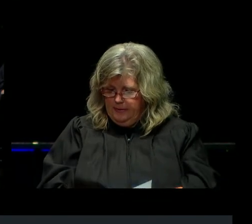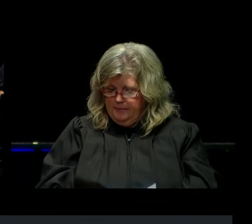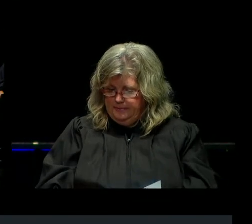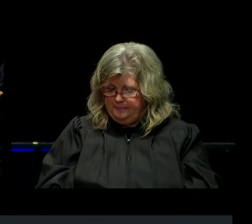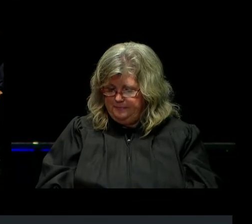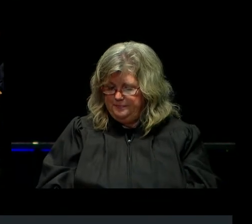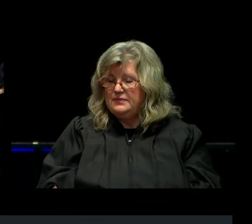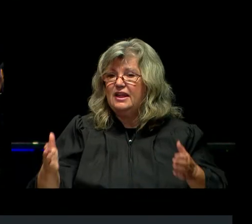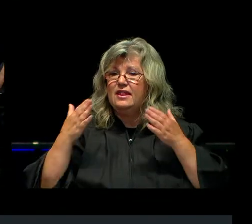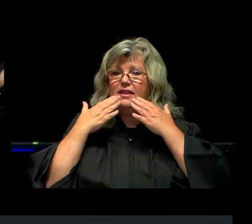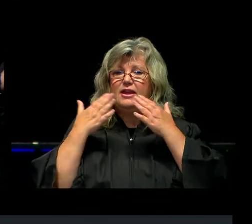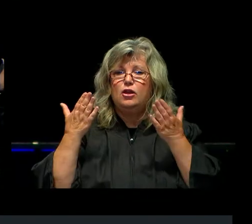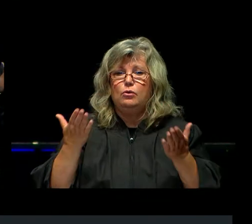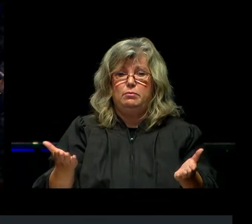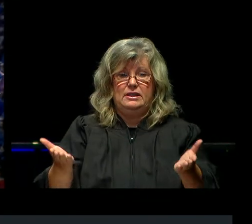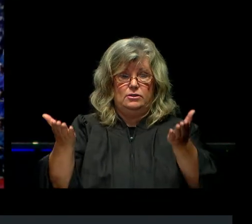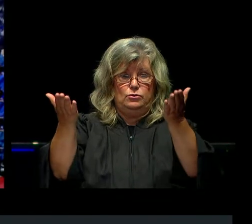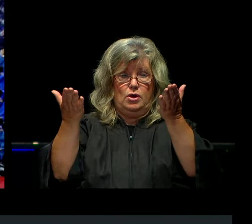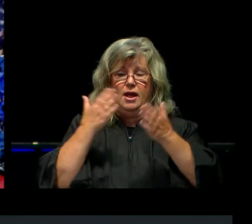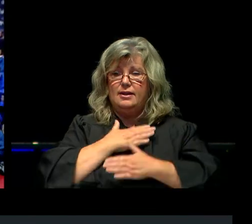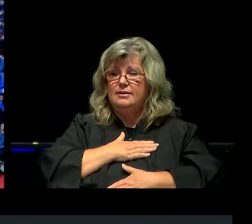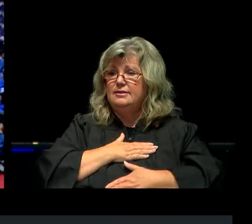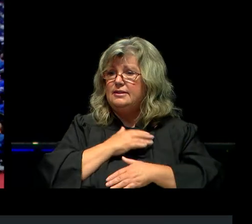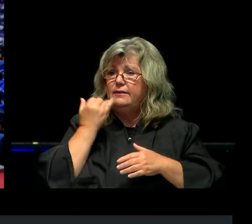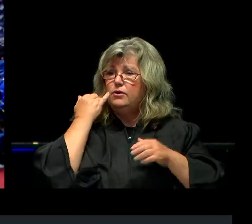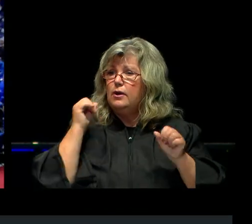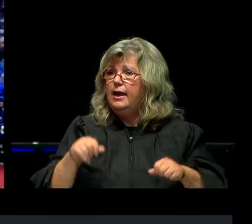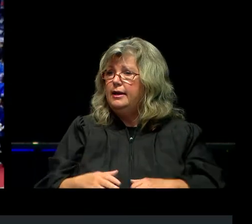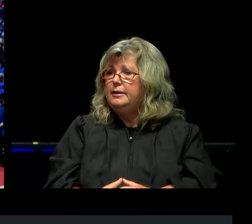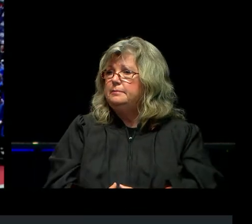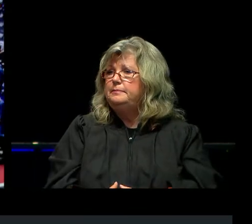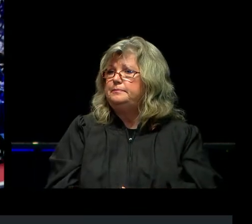Thank you. Will our graduates please rise if you're able?